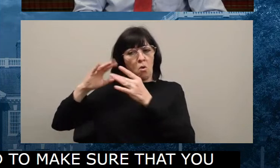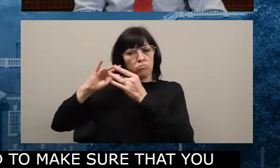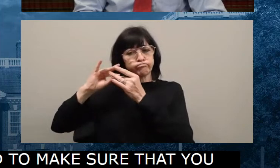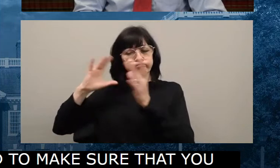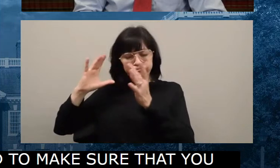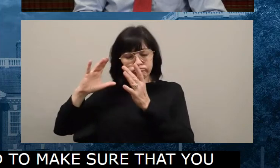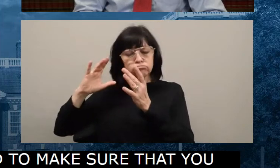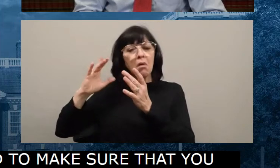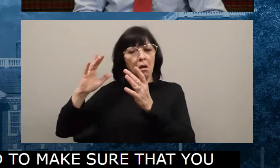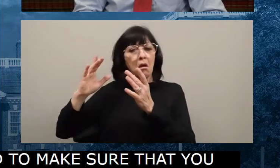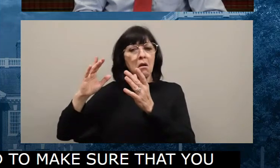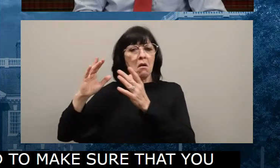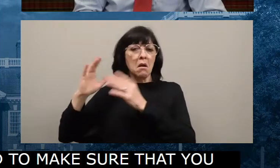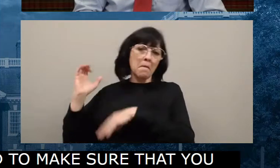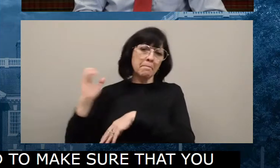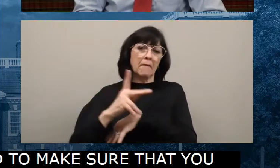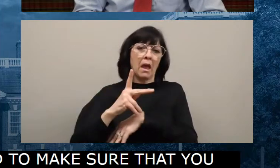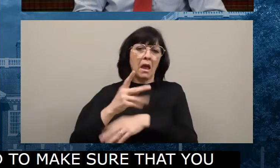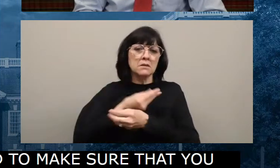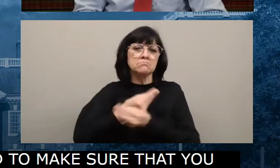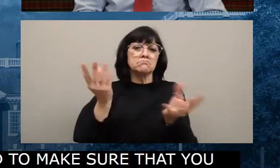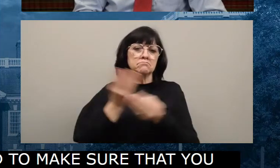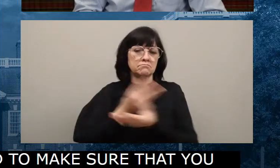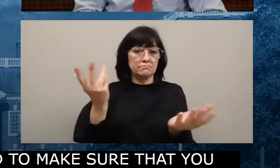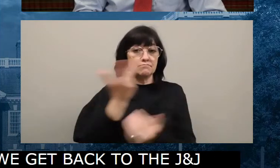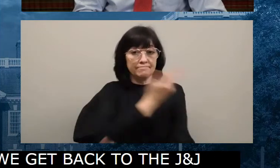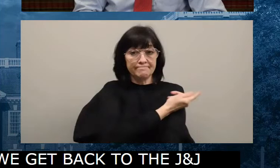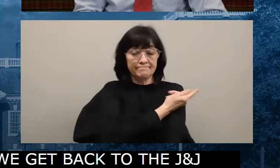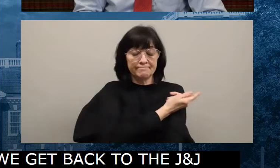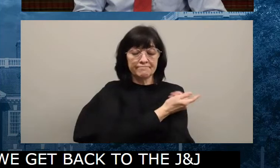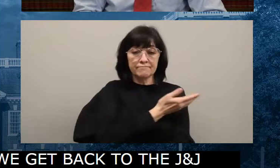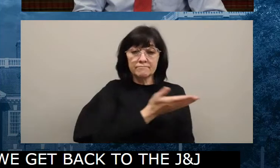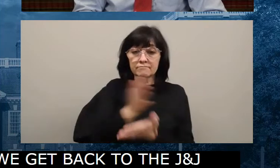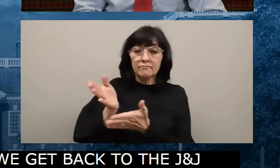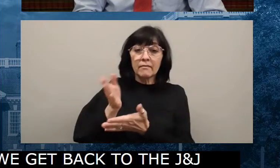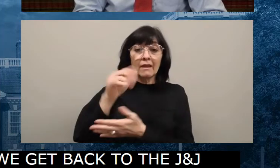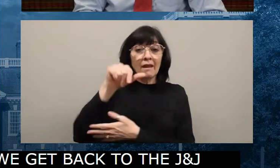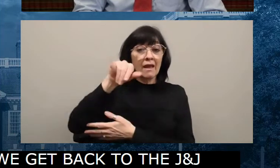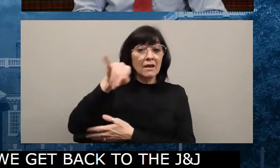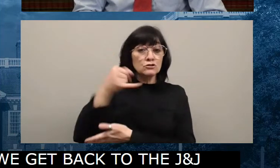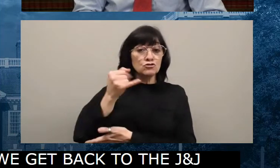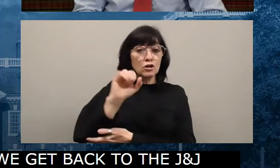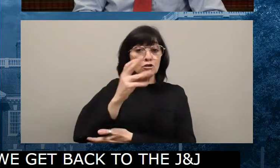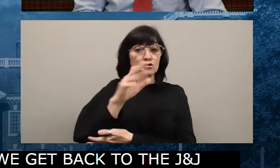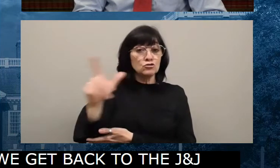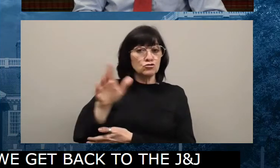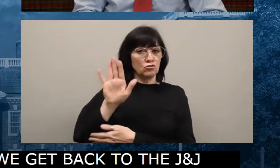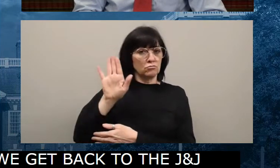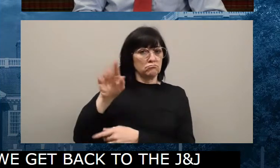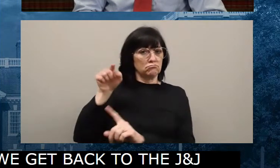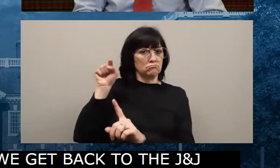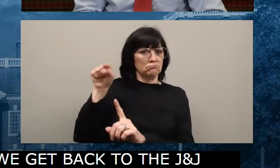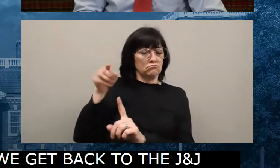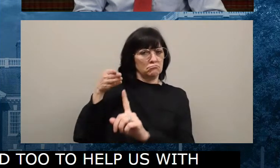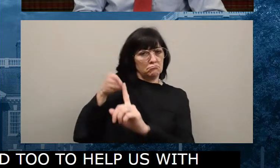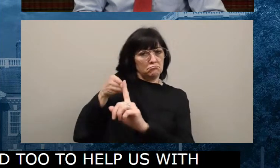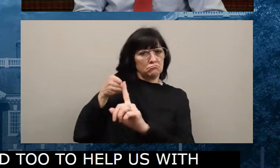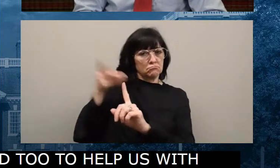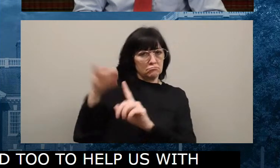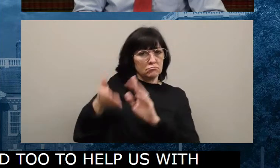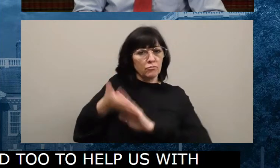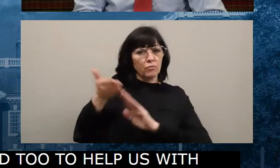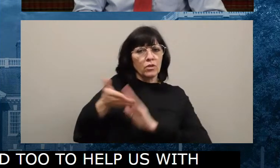numbers. AJ Shaw has been running point on both our testing operation as well as the vaccination team